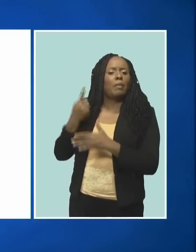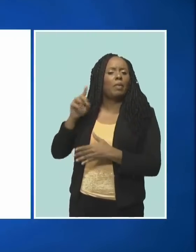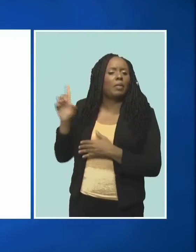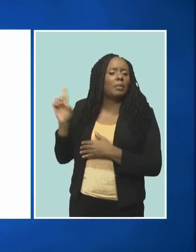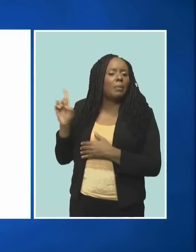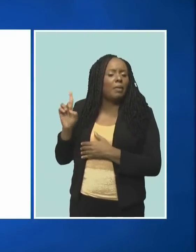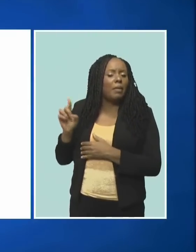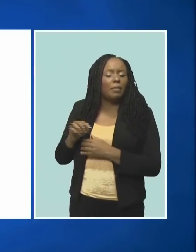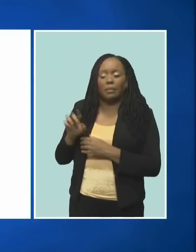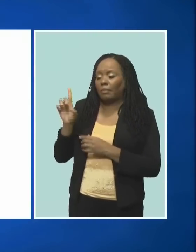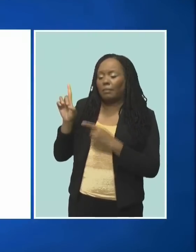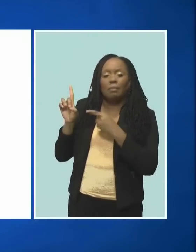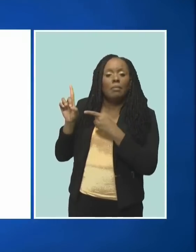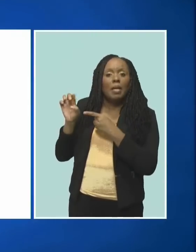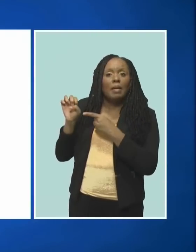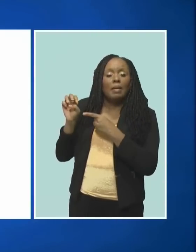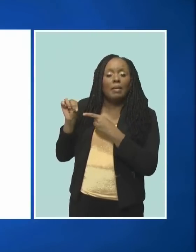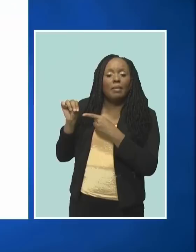U.S.?